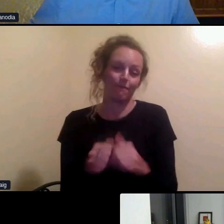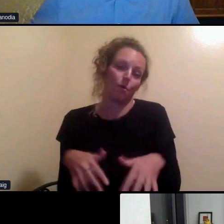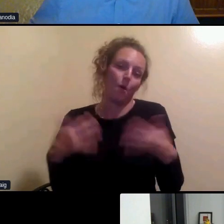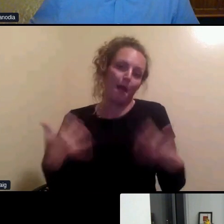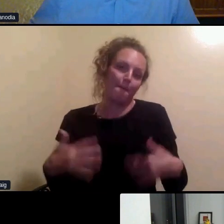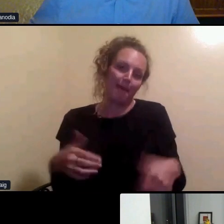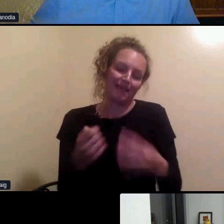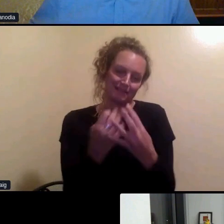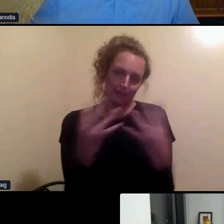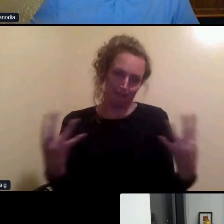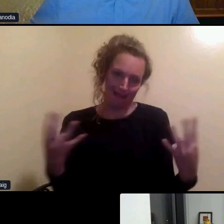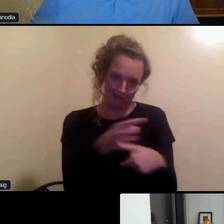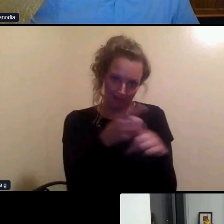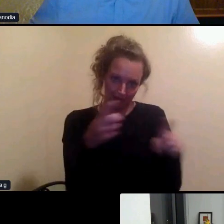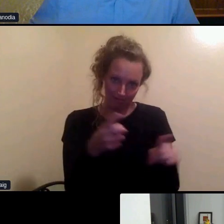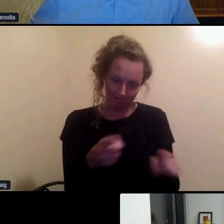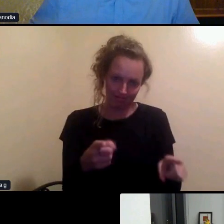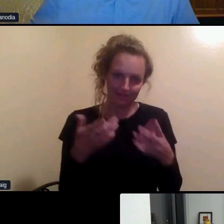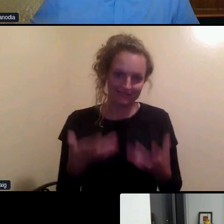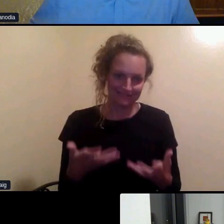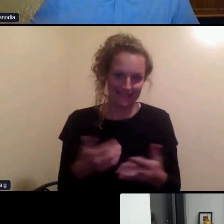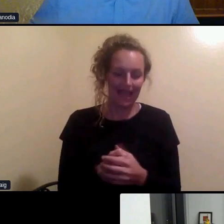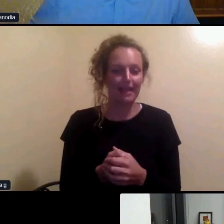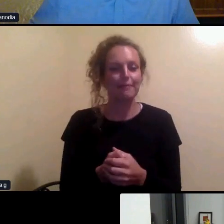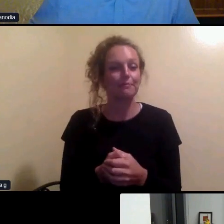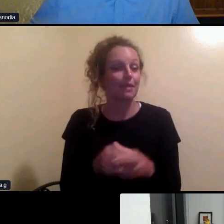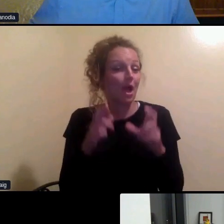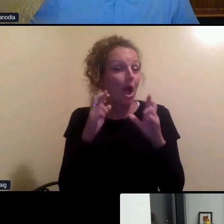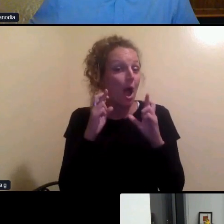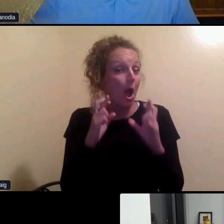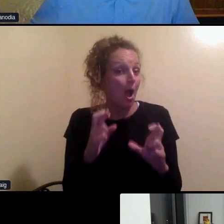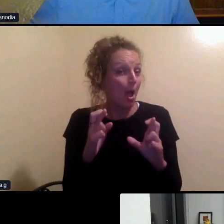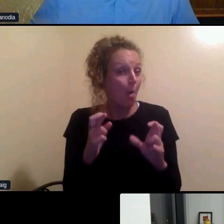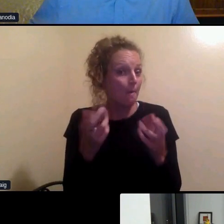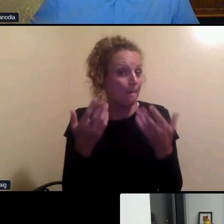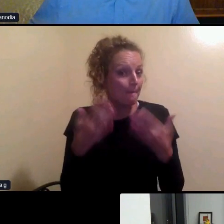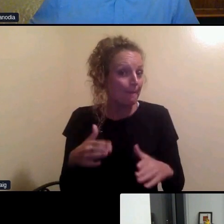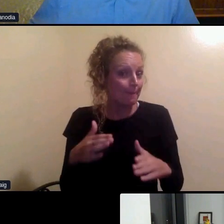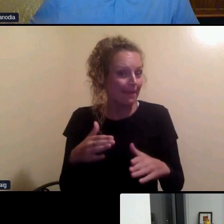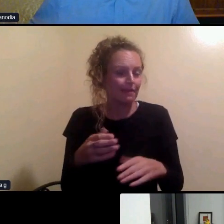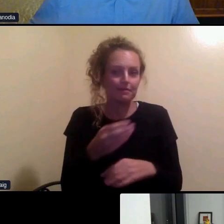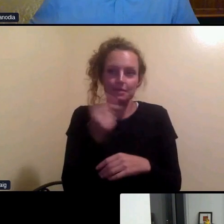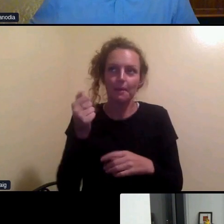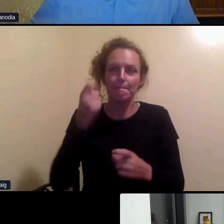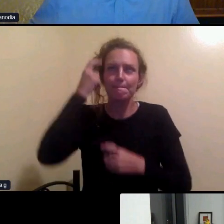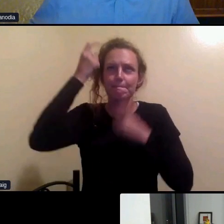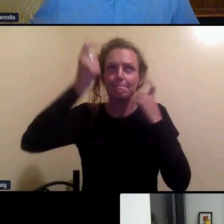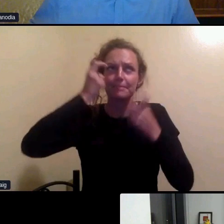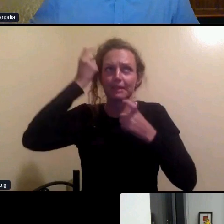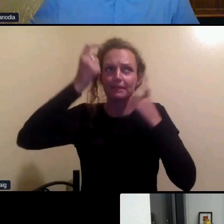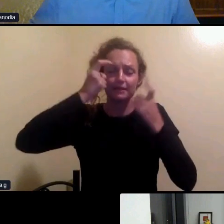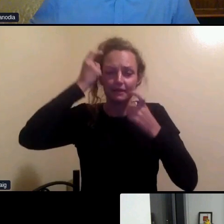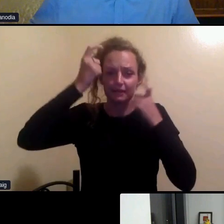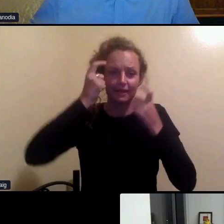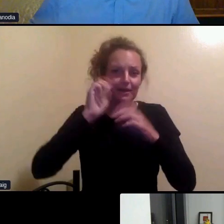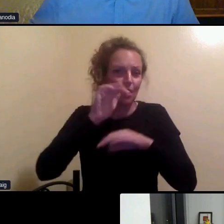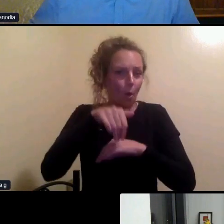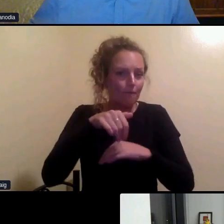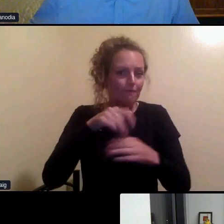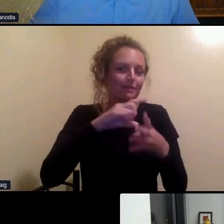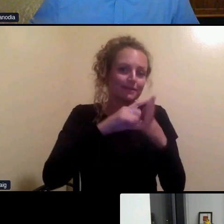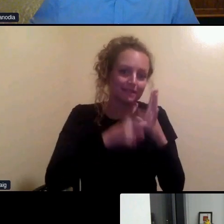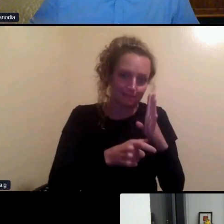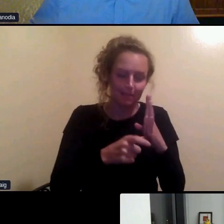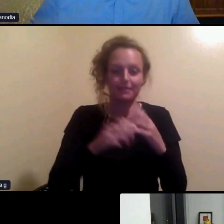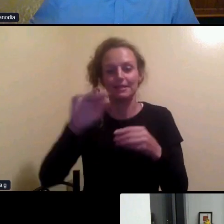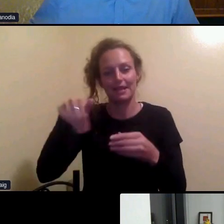on today. I hope that gave you some insight into disability inclusion and the various nuances when it